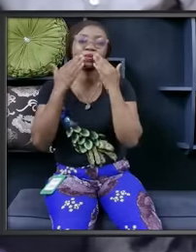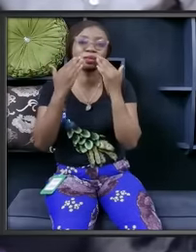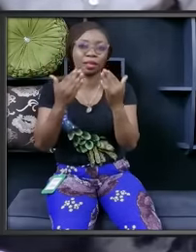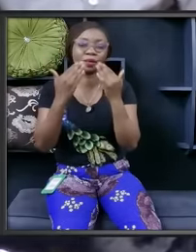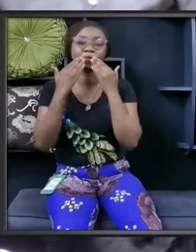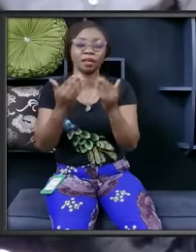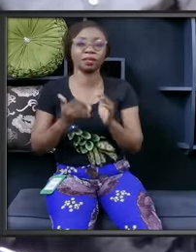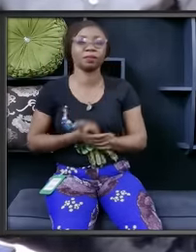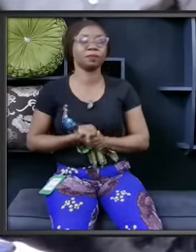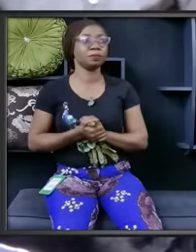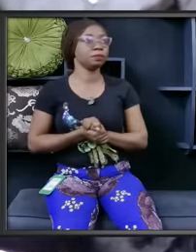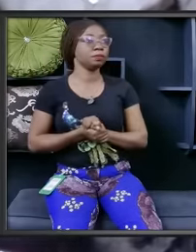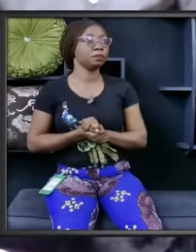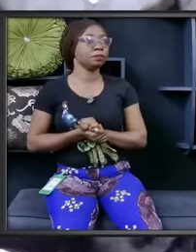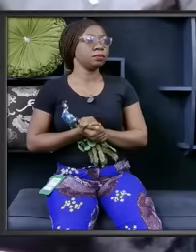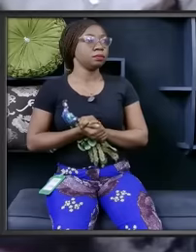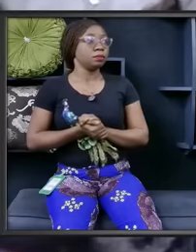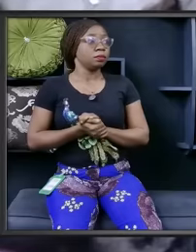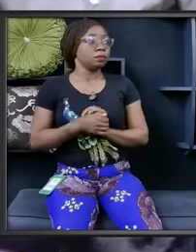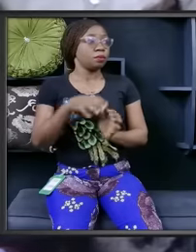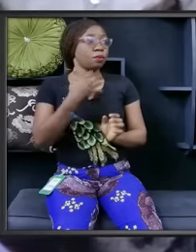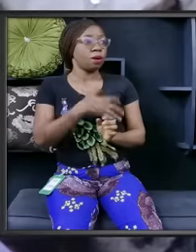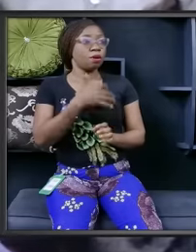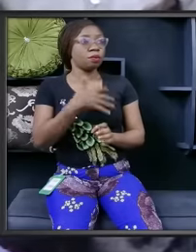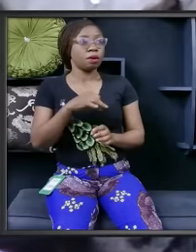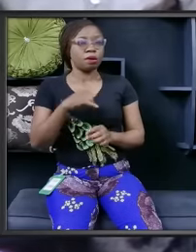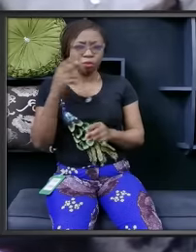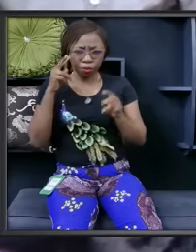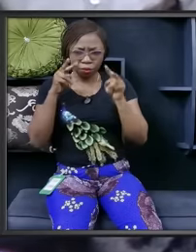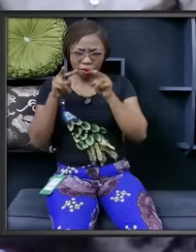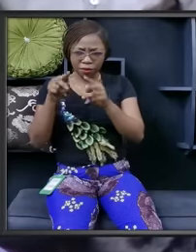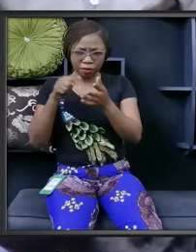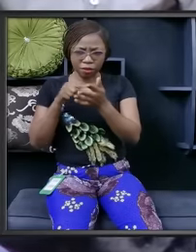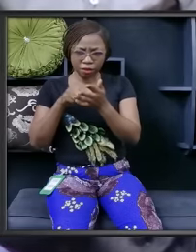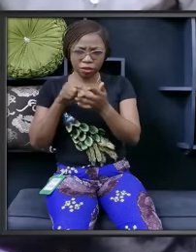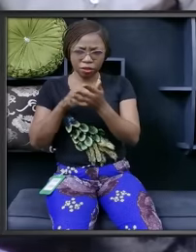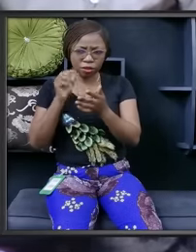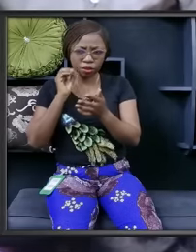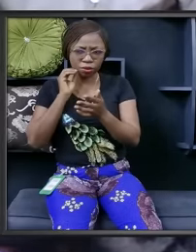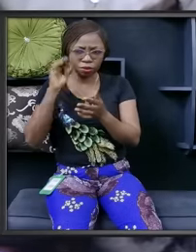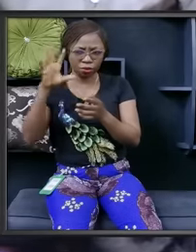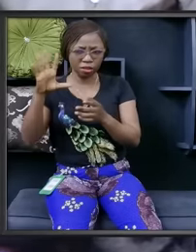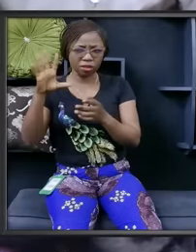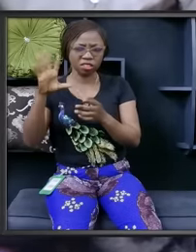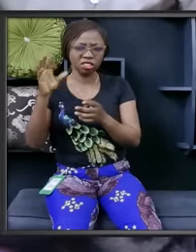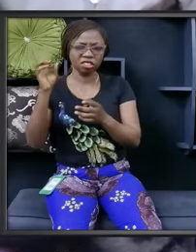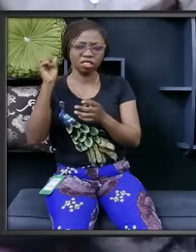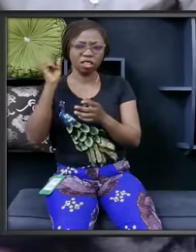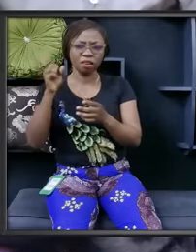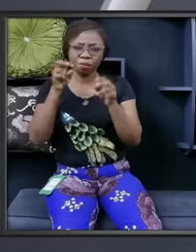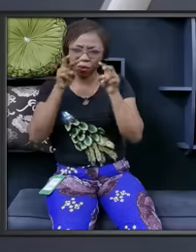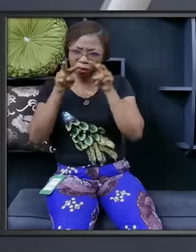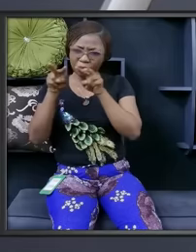Thank Darlington you. Darlington Williams, he said, wow, I've been observing this lady. She's been observing